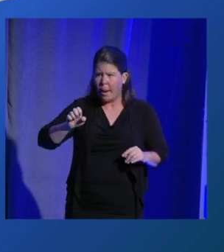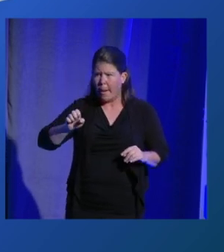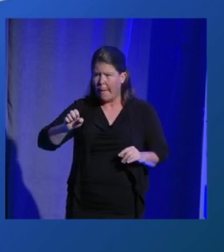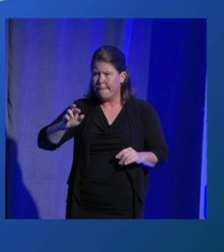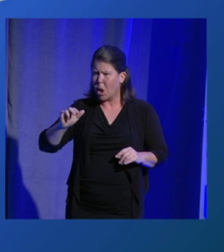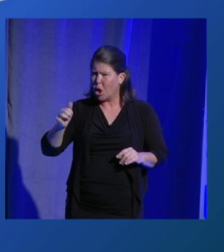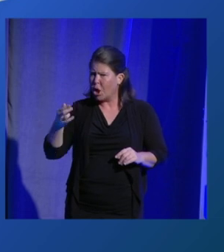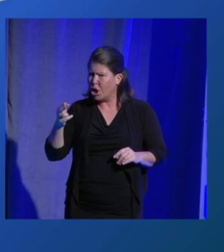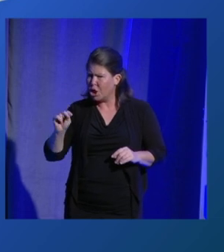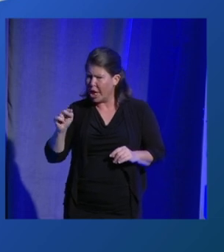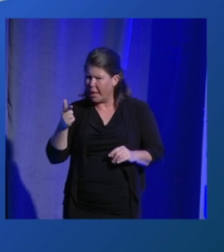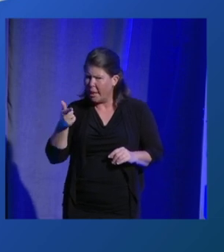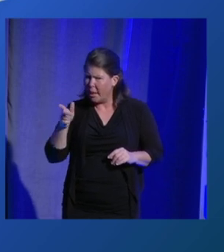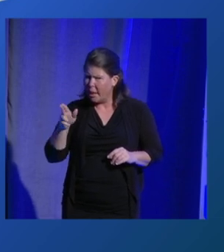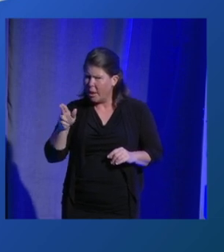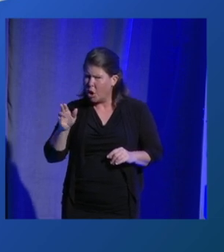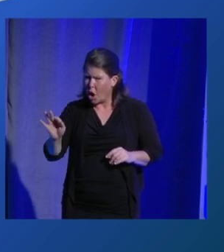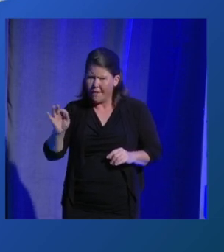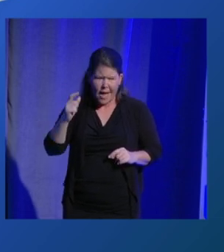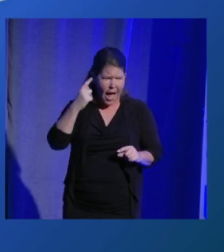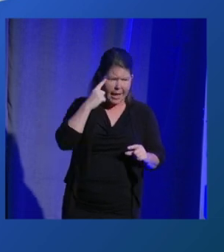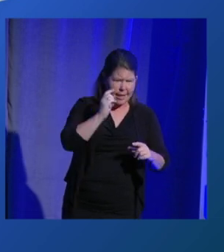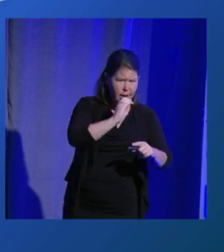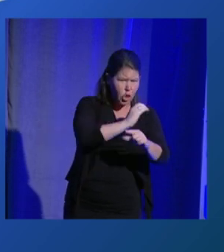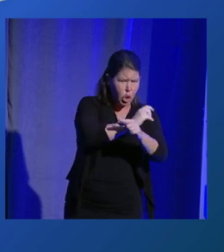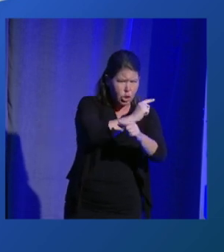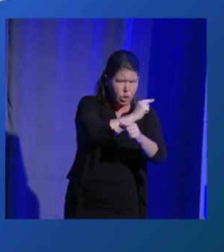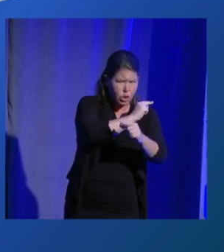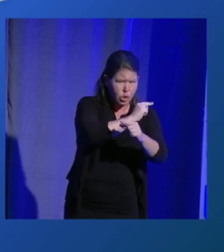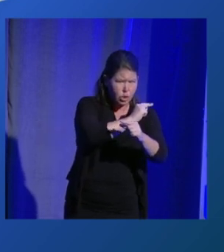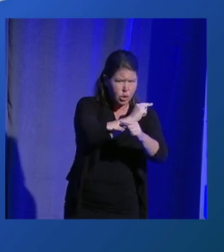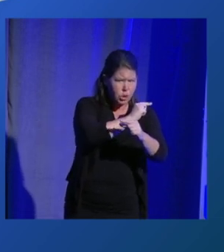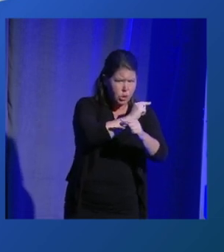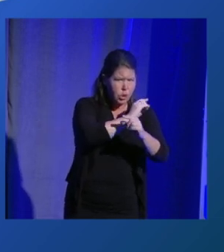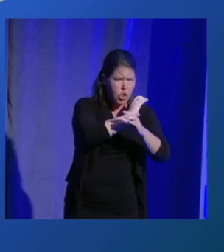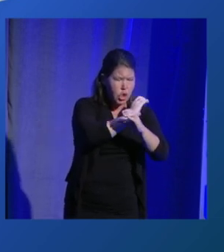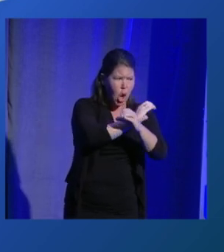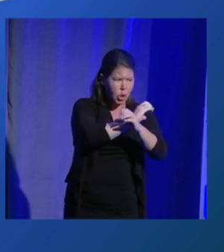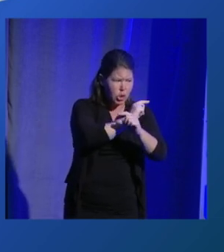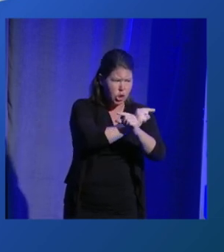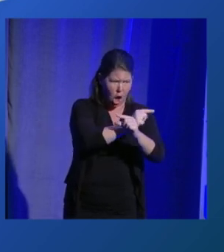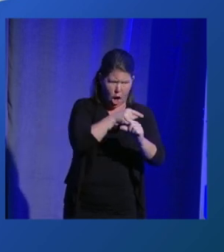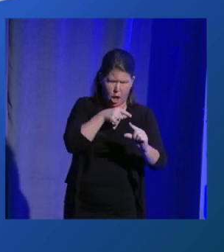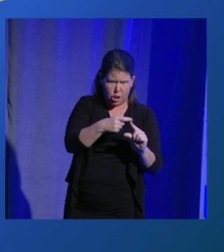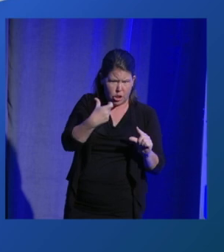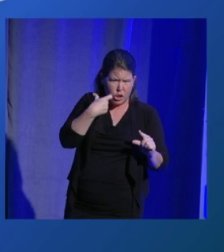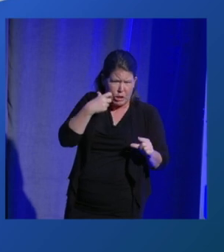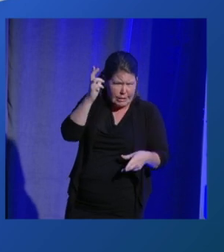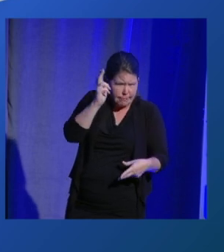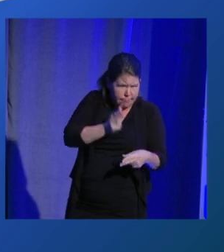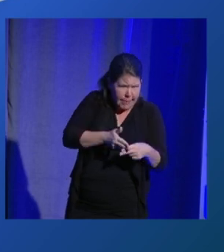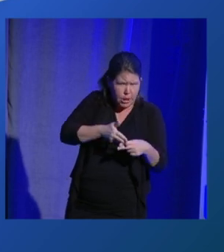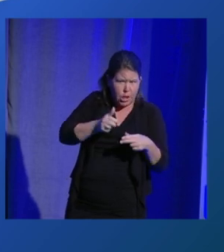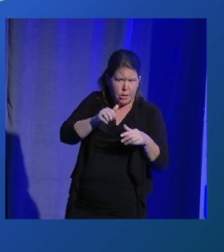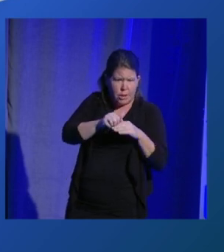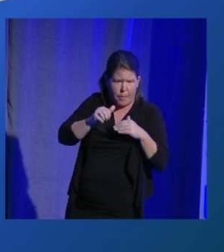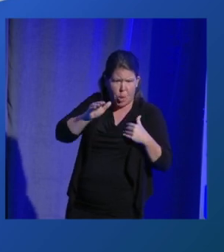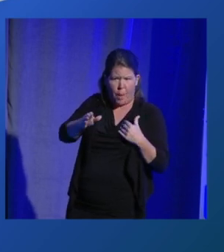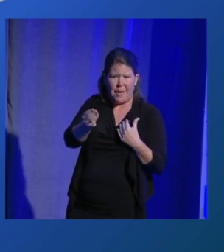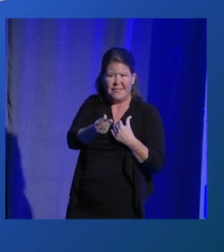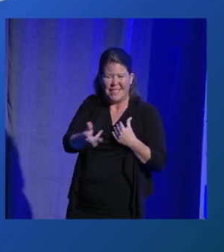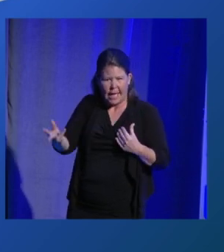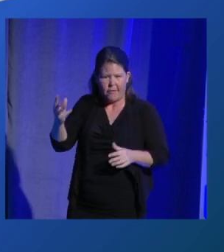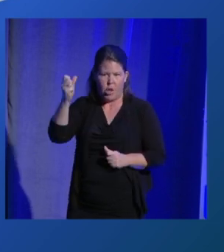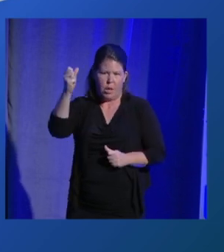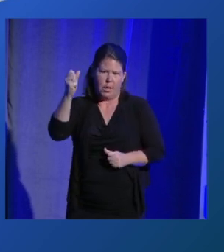just announced uh the deployment of many um in the gulf and in the Southern Pacific the